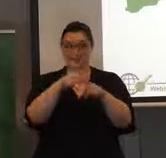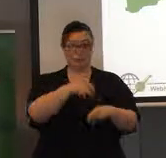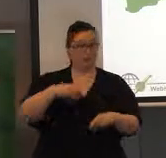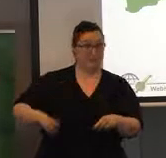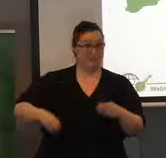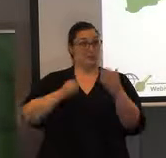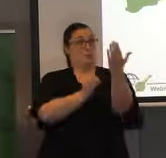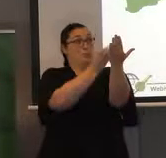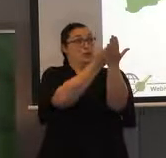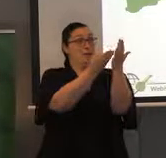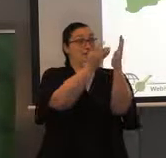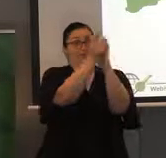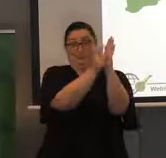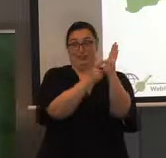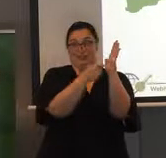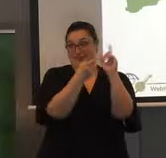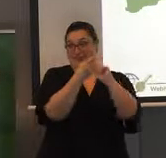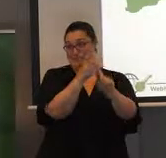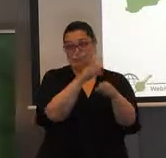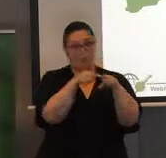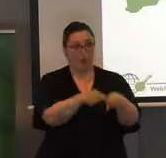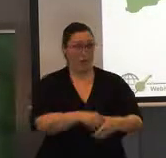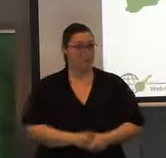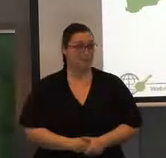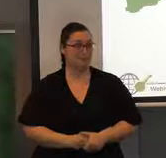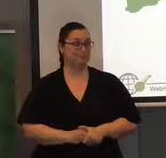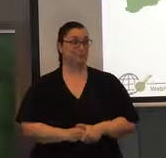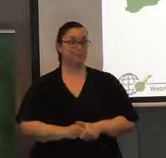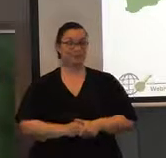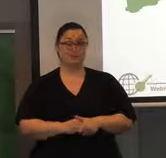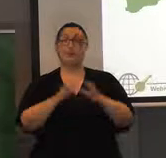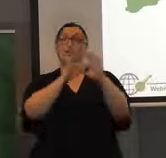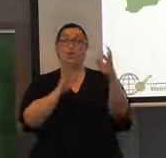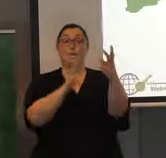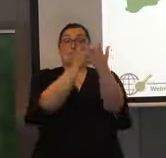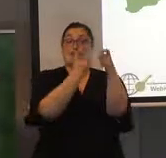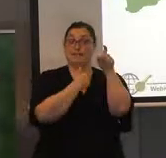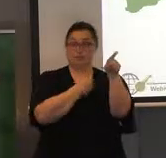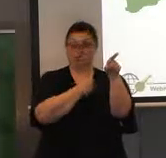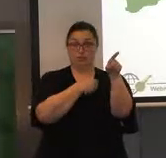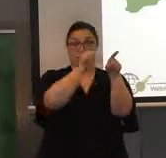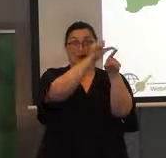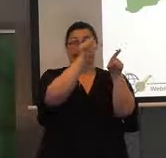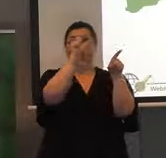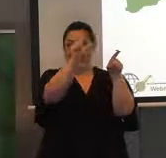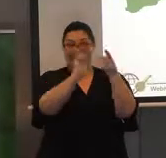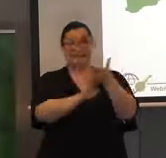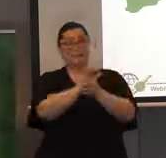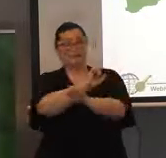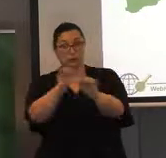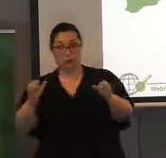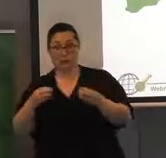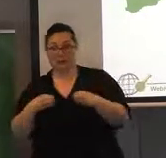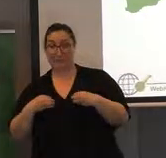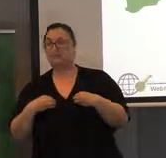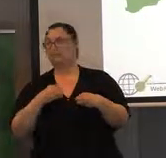were putting forth the legislation. One thing is for certain, not meeting WCAG 2 to level AA will leave